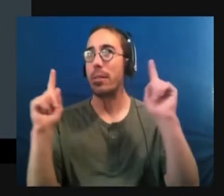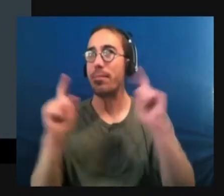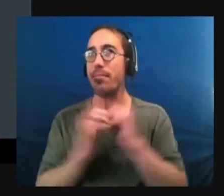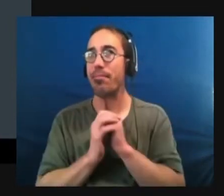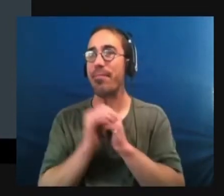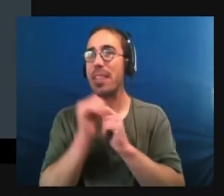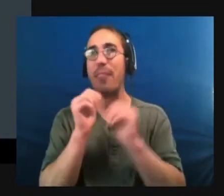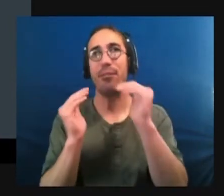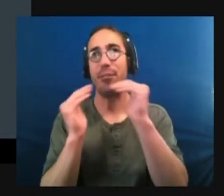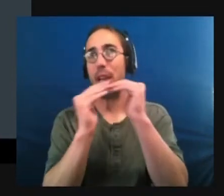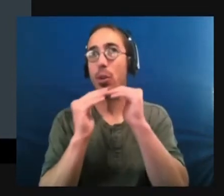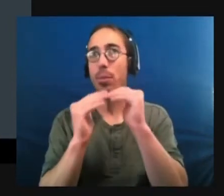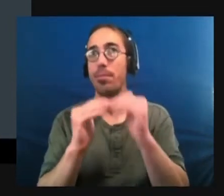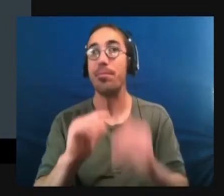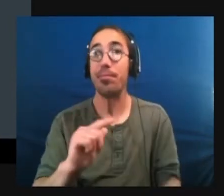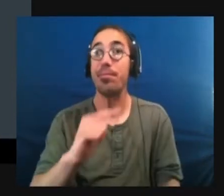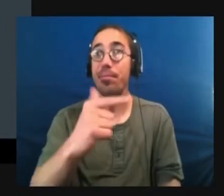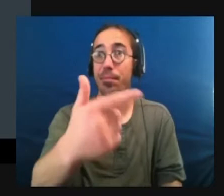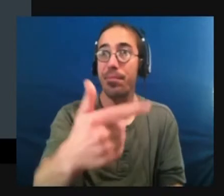fair.